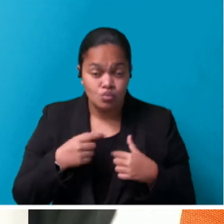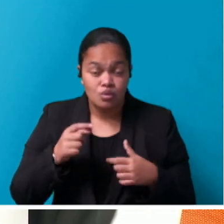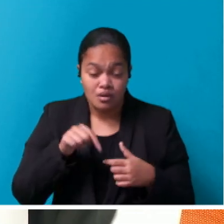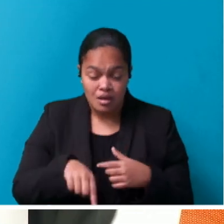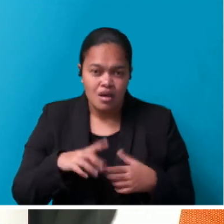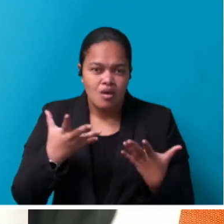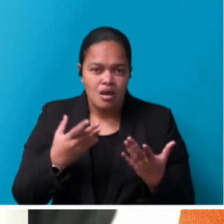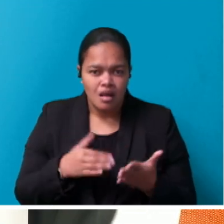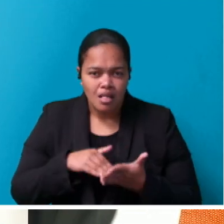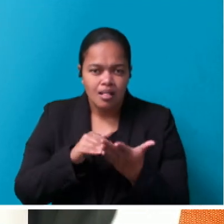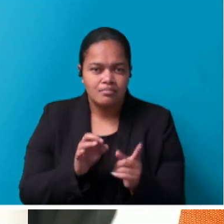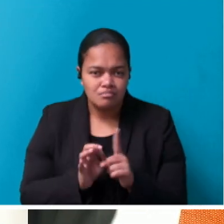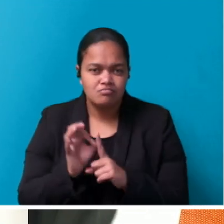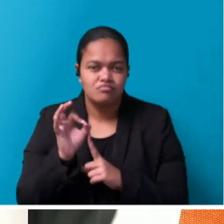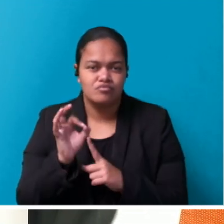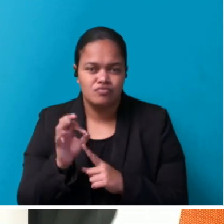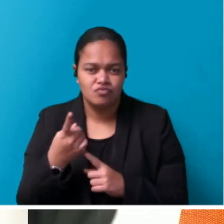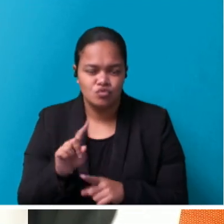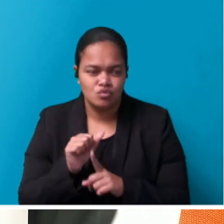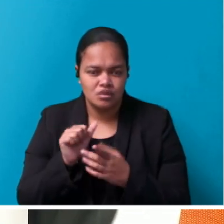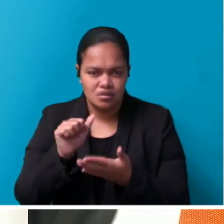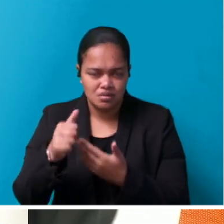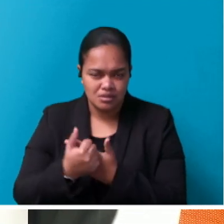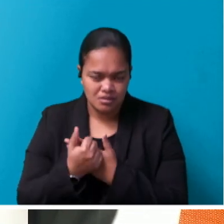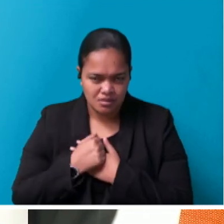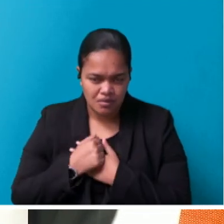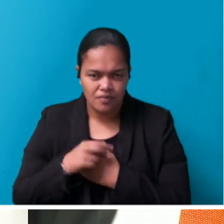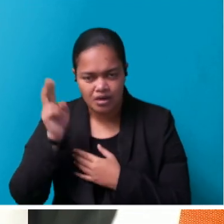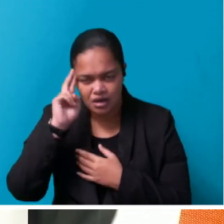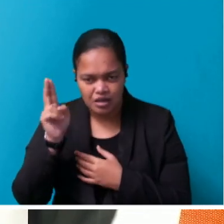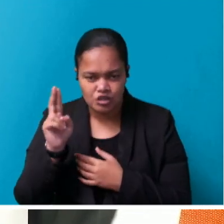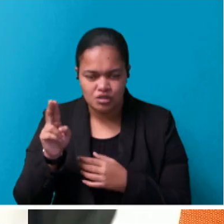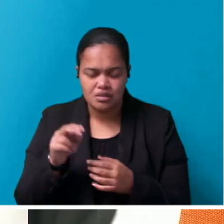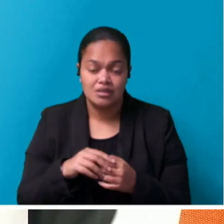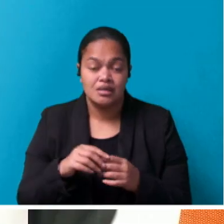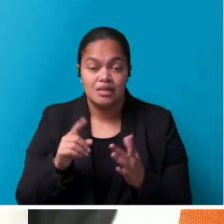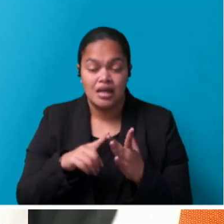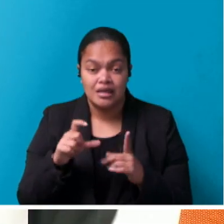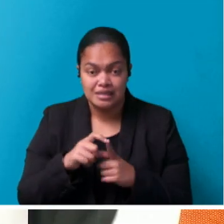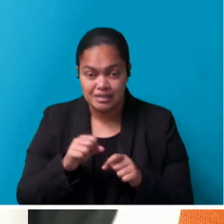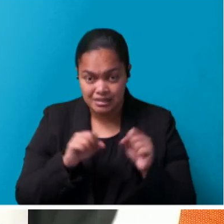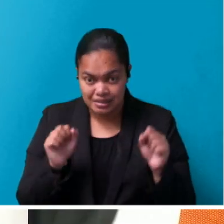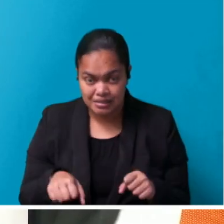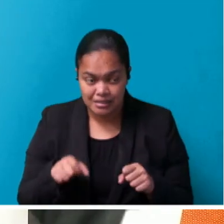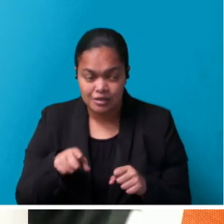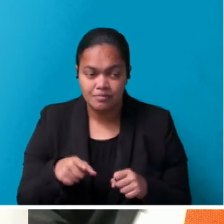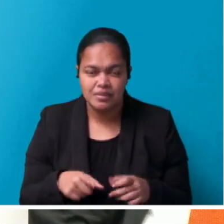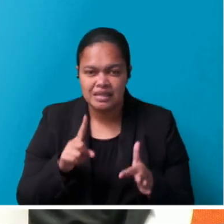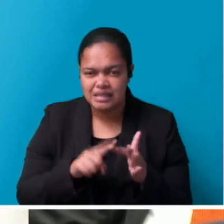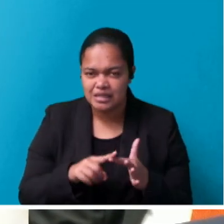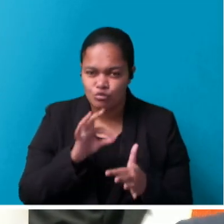the development of a secure national digital identity system. This builds on our